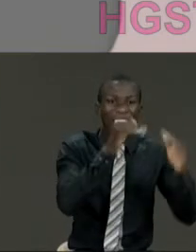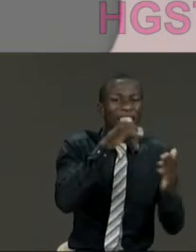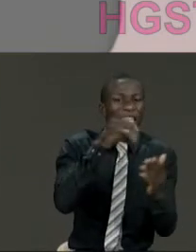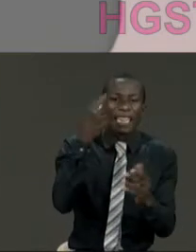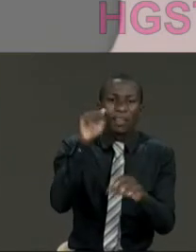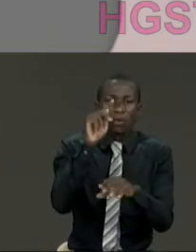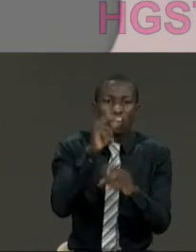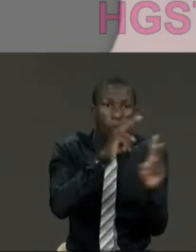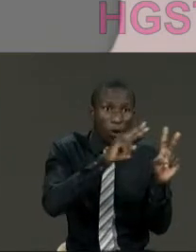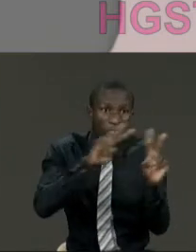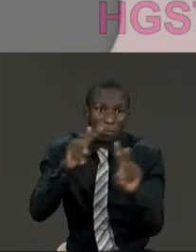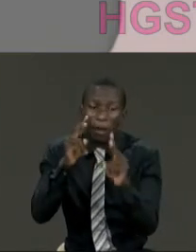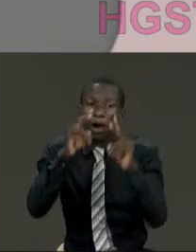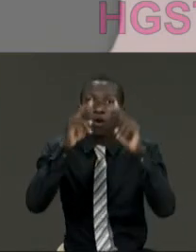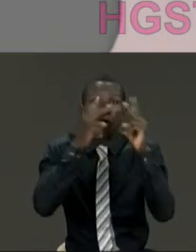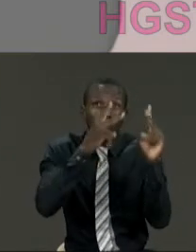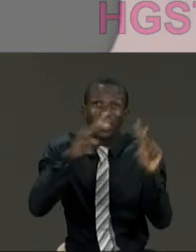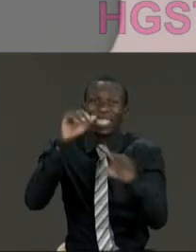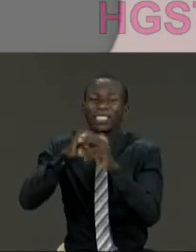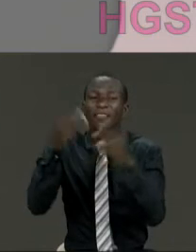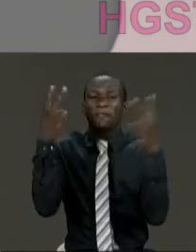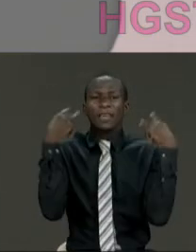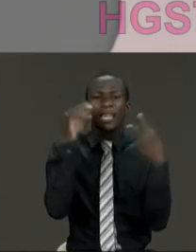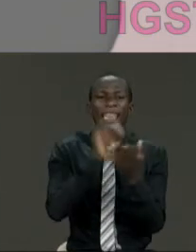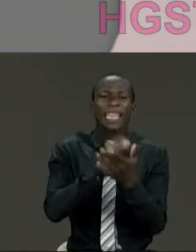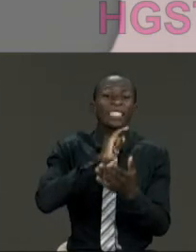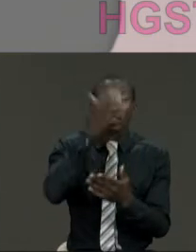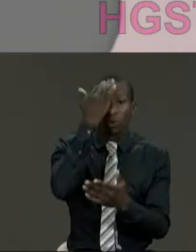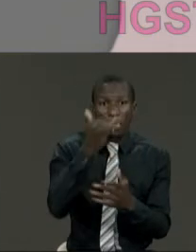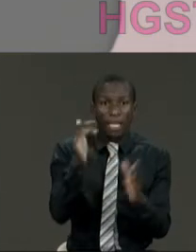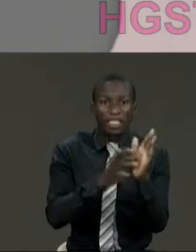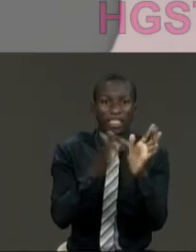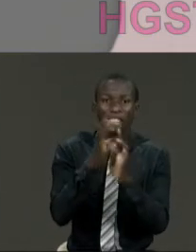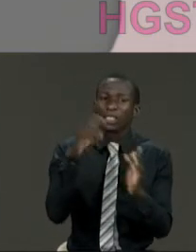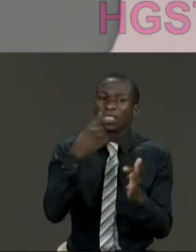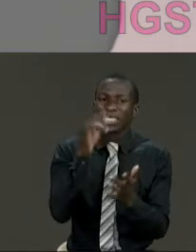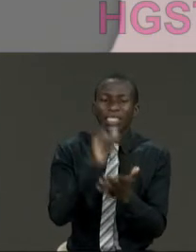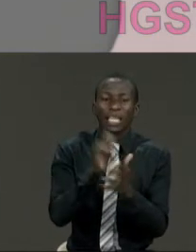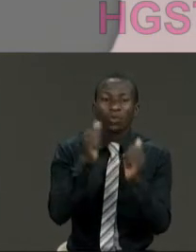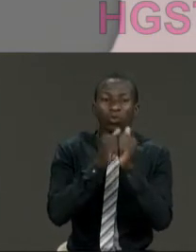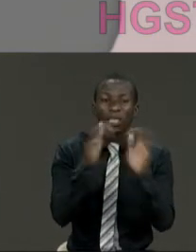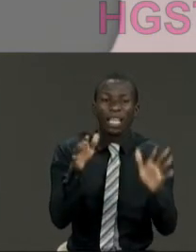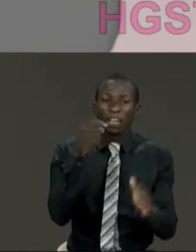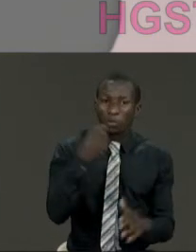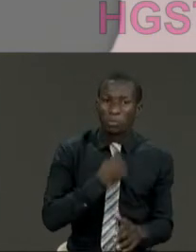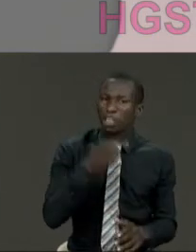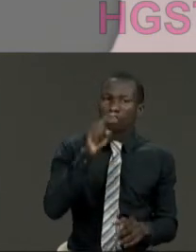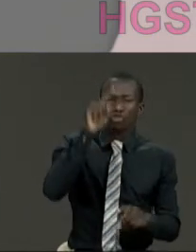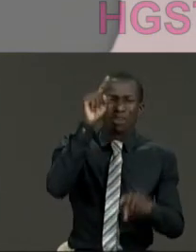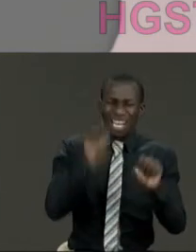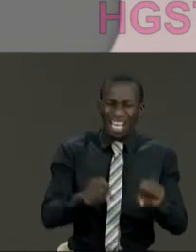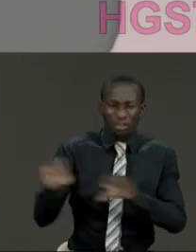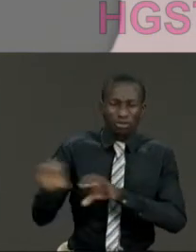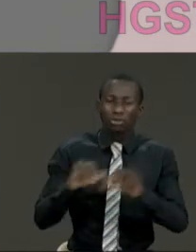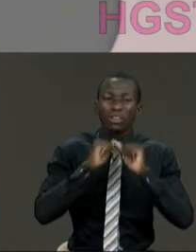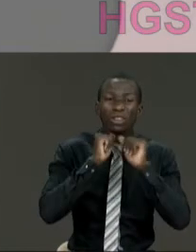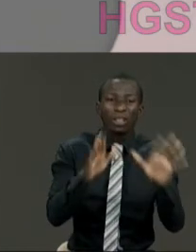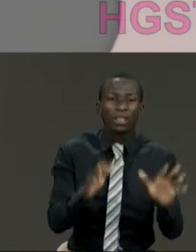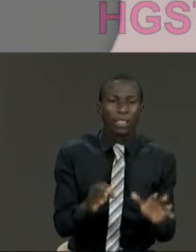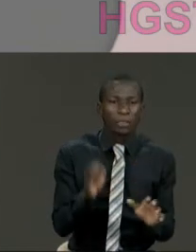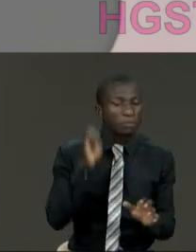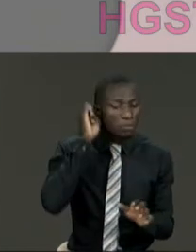vain. That's why Jesus Christ himself said, without me, you can do nothing. He didn't say you cannot